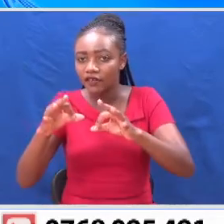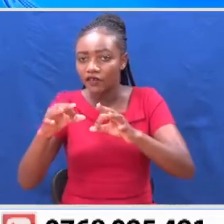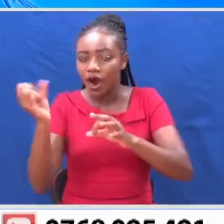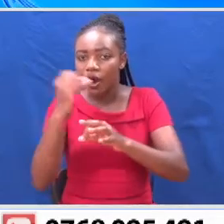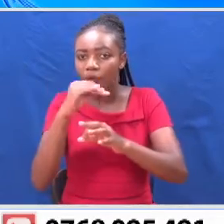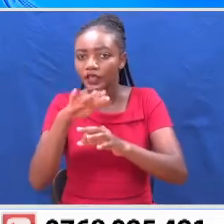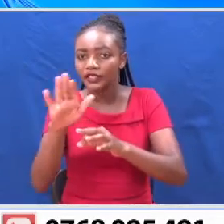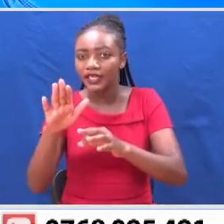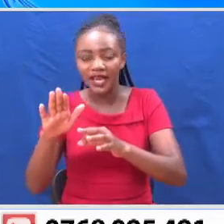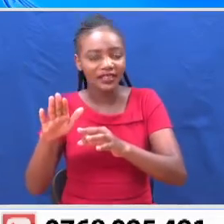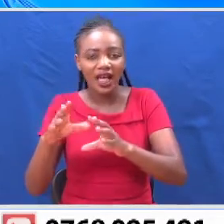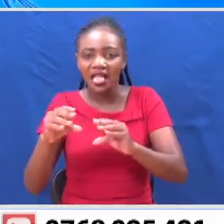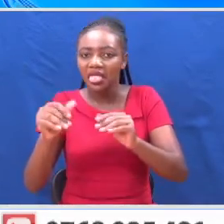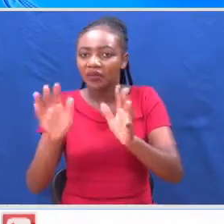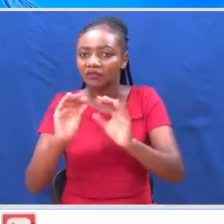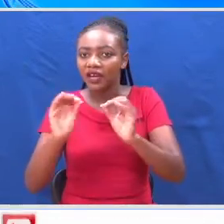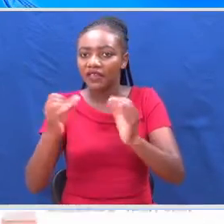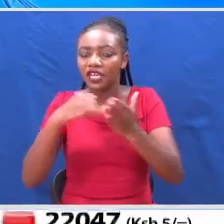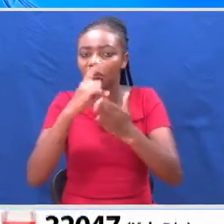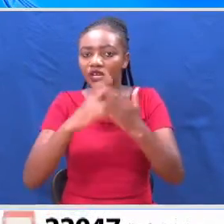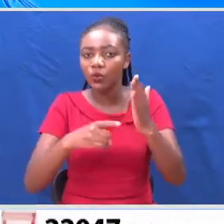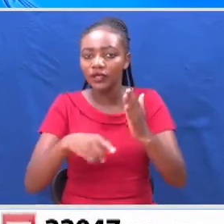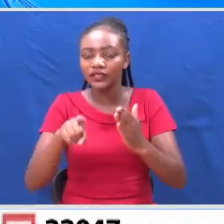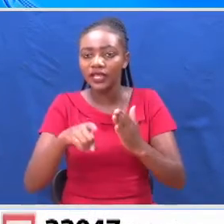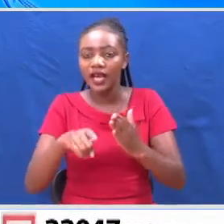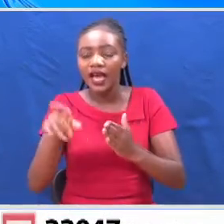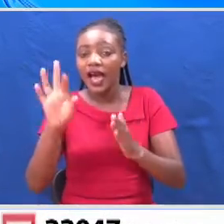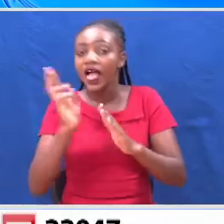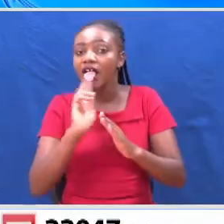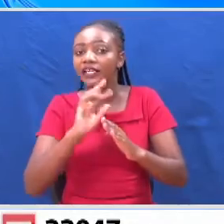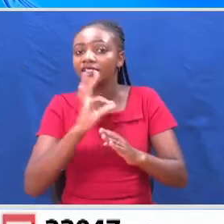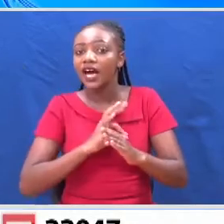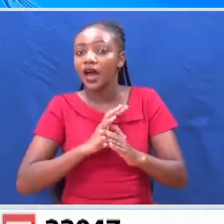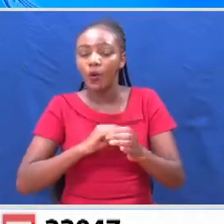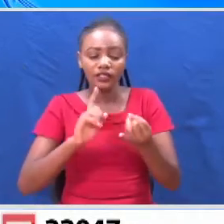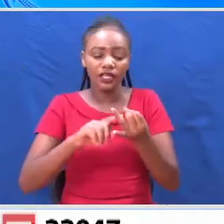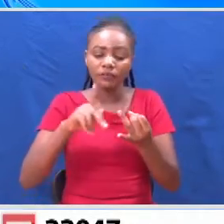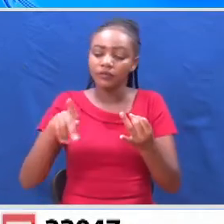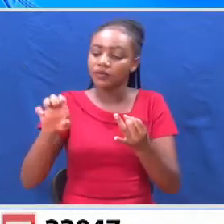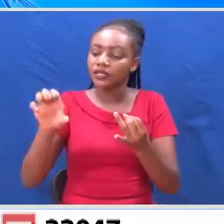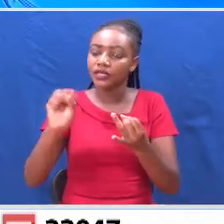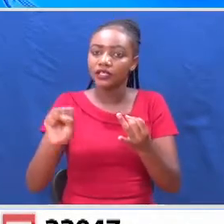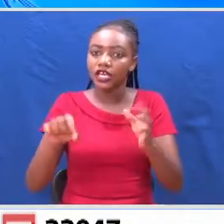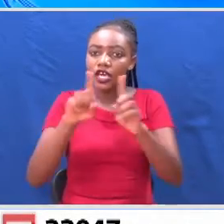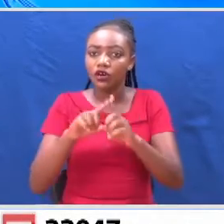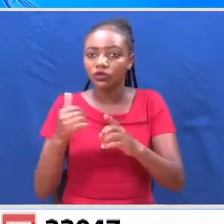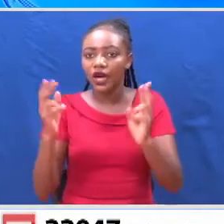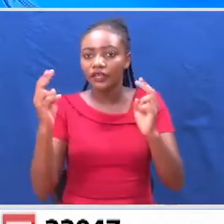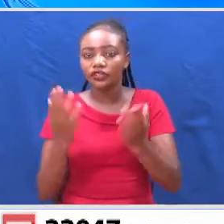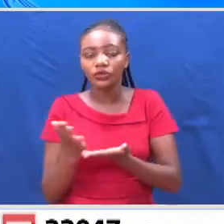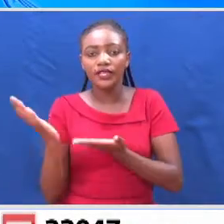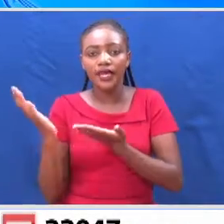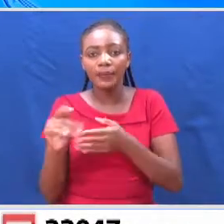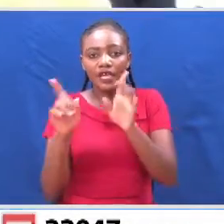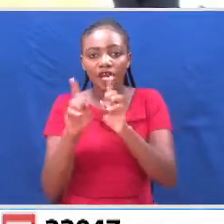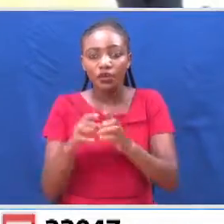include risk allowance, provision of PPEs, additional of medical laboratory offices, among others, are not addressed. If they